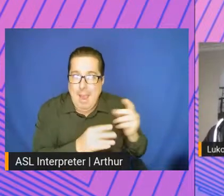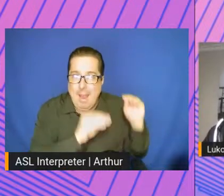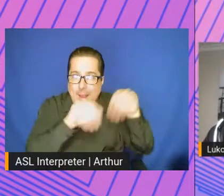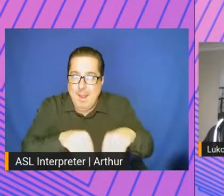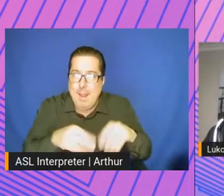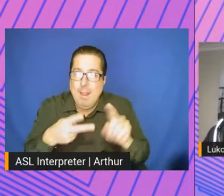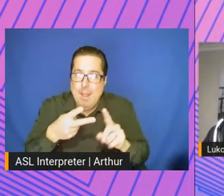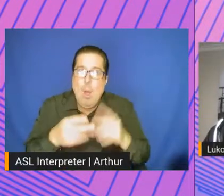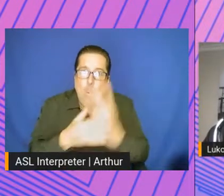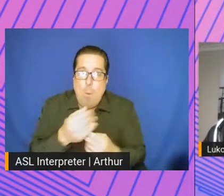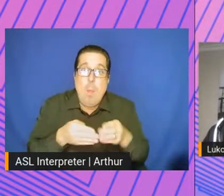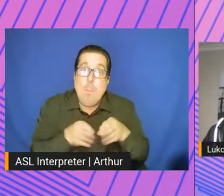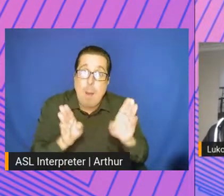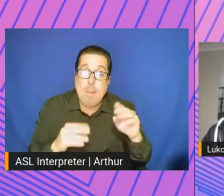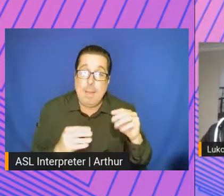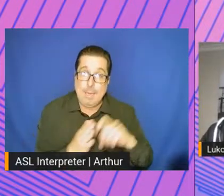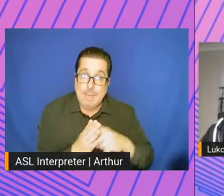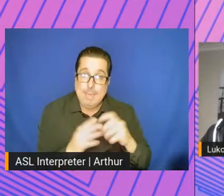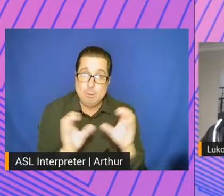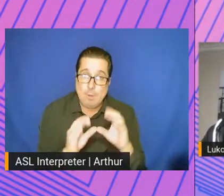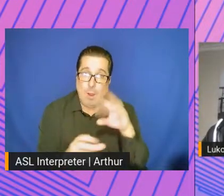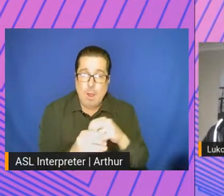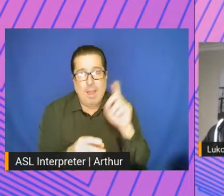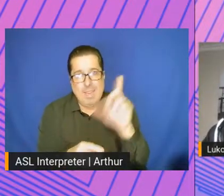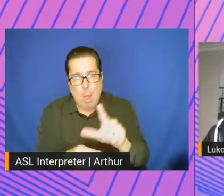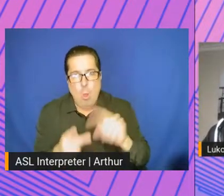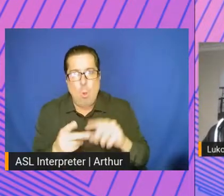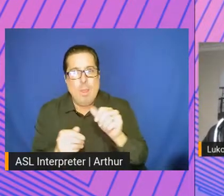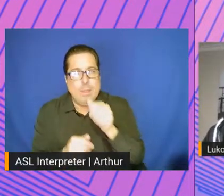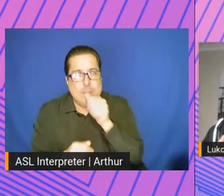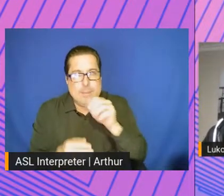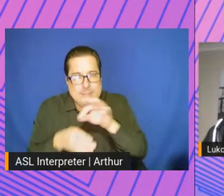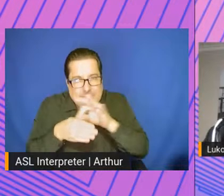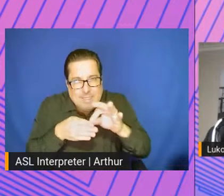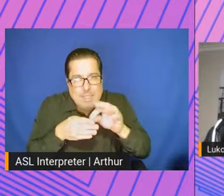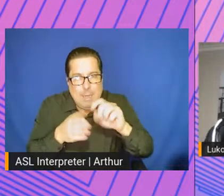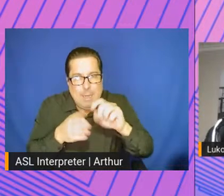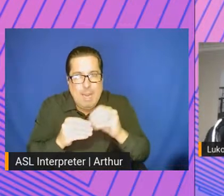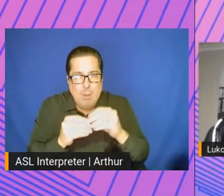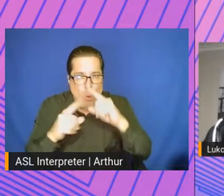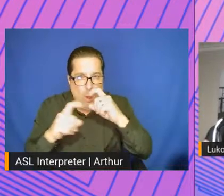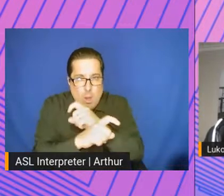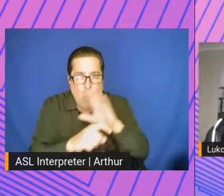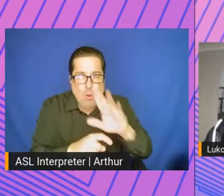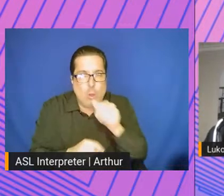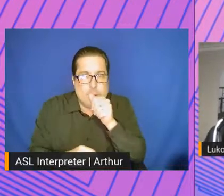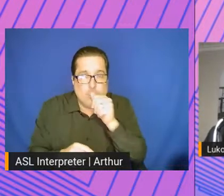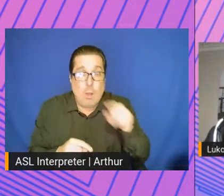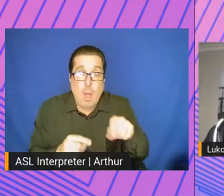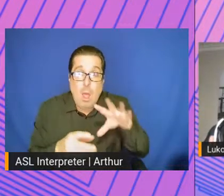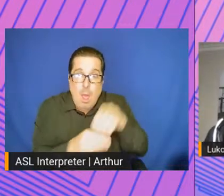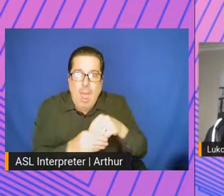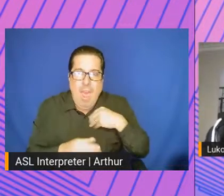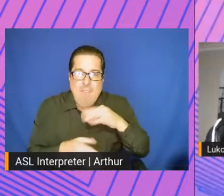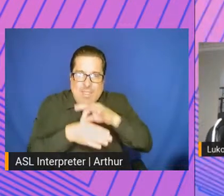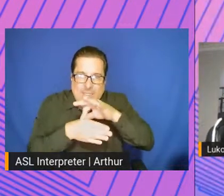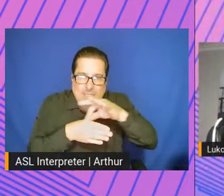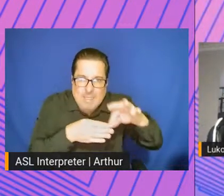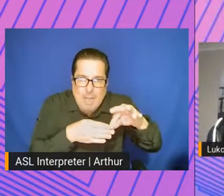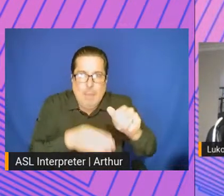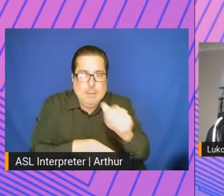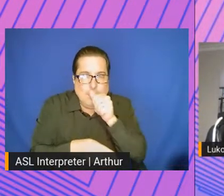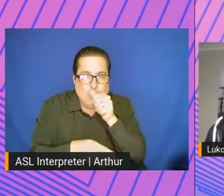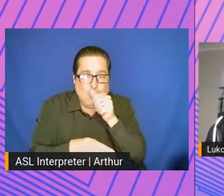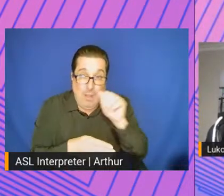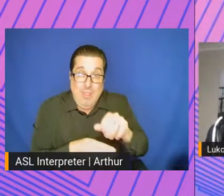the public key certificate to use that with kubeseal to encrypt your secret, and that will produce what is known as a sealed secret. So that sealed